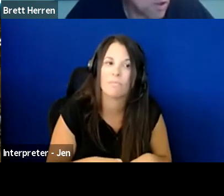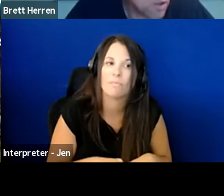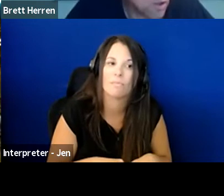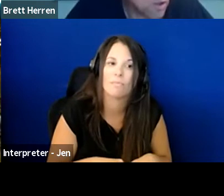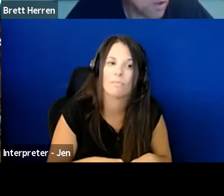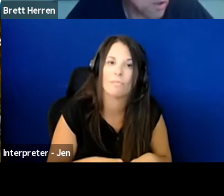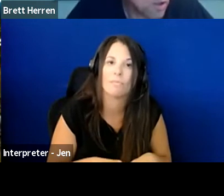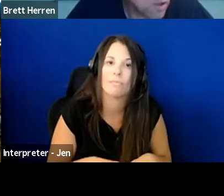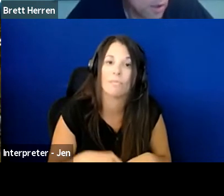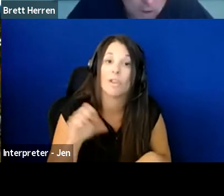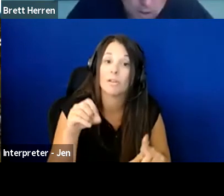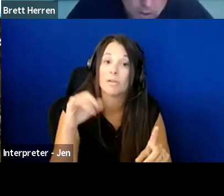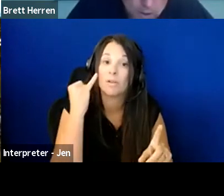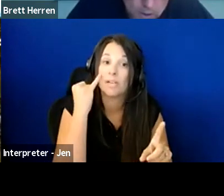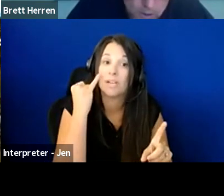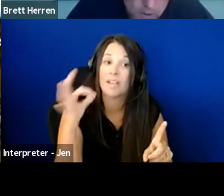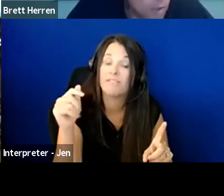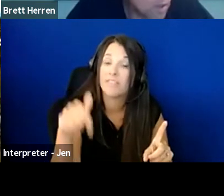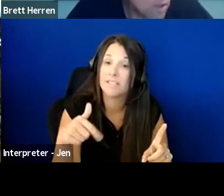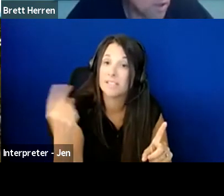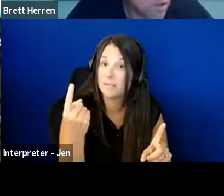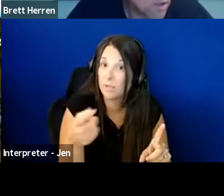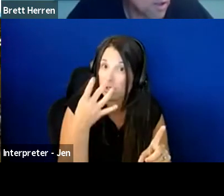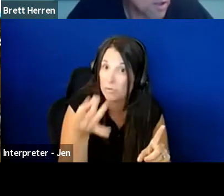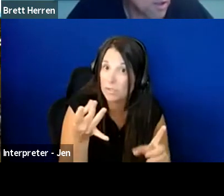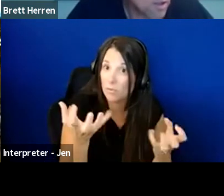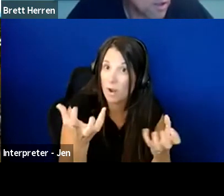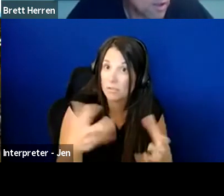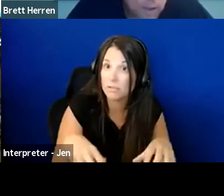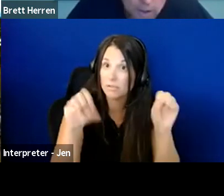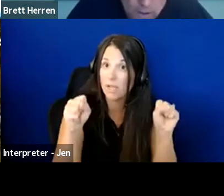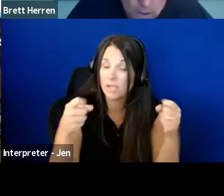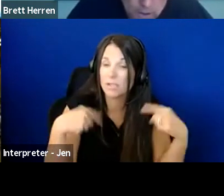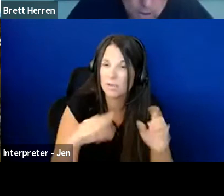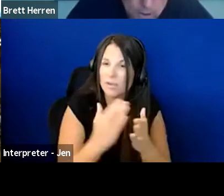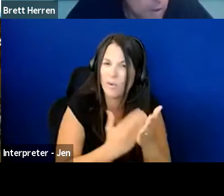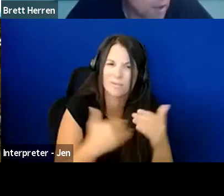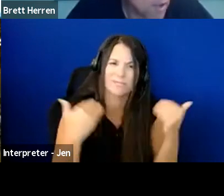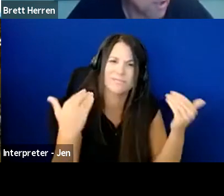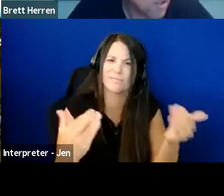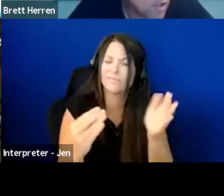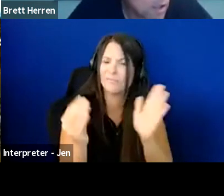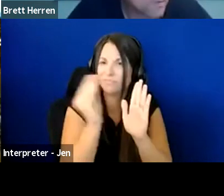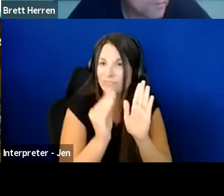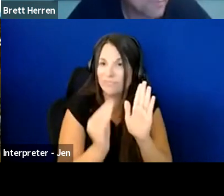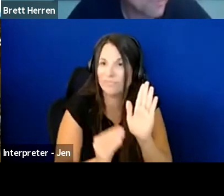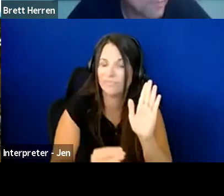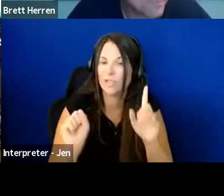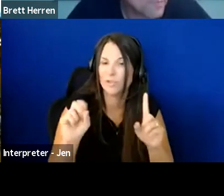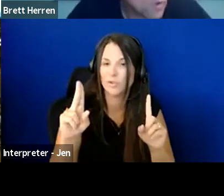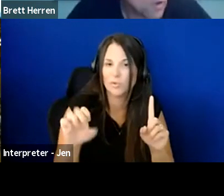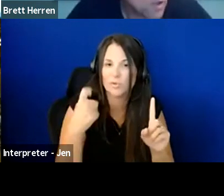if this is something that you would like to take during your courses, by all means, feel free to fill out one of those interest forms. Sue just dropped the link into the chat right now.